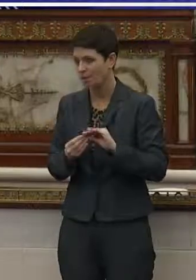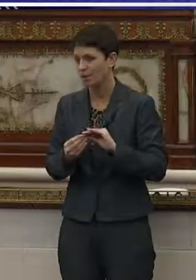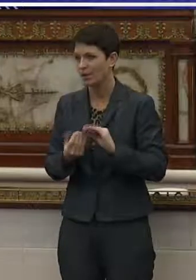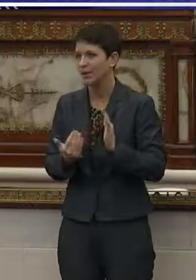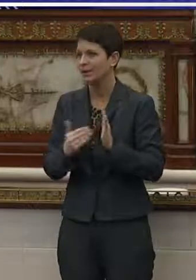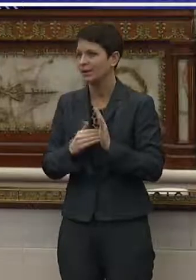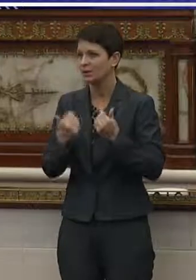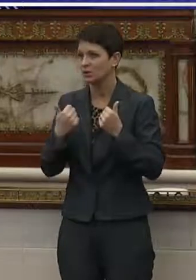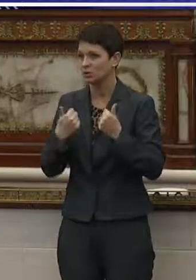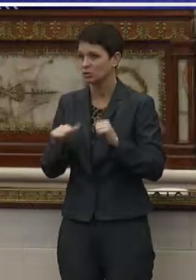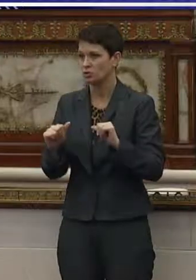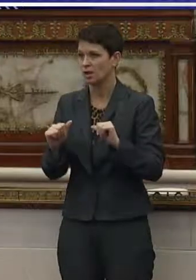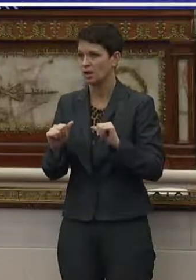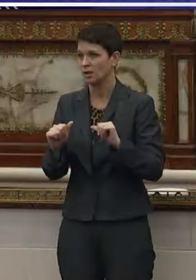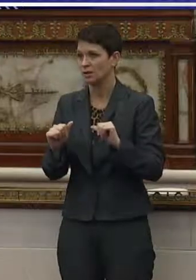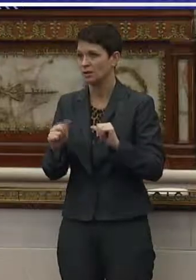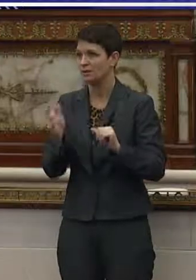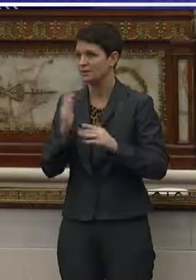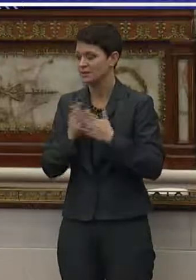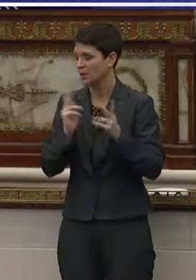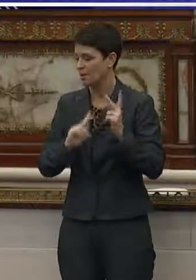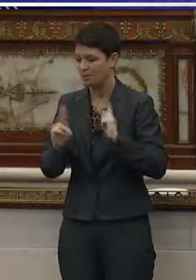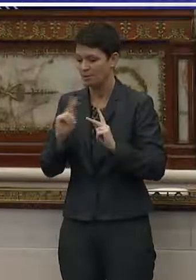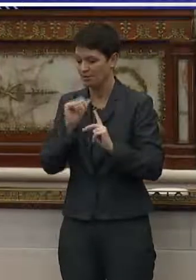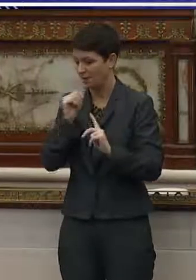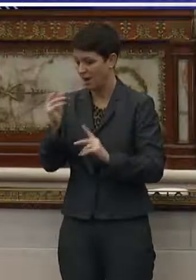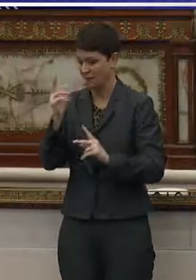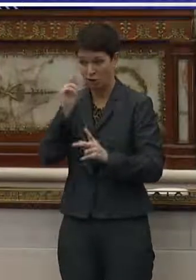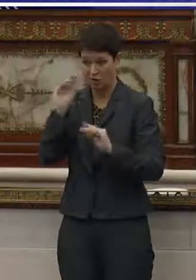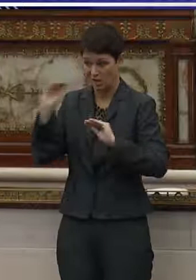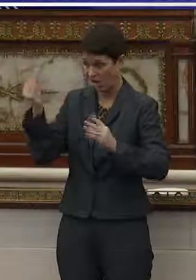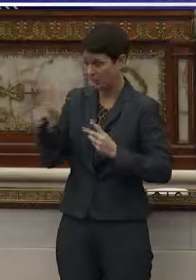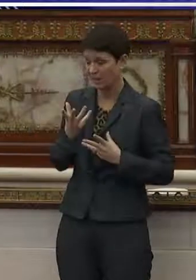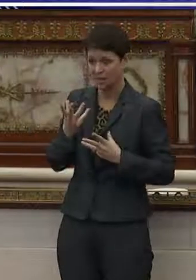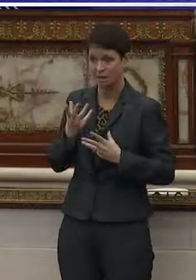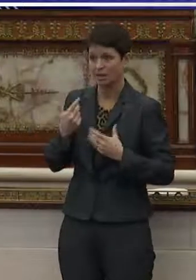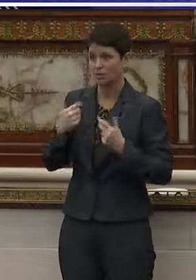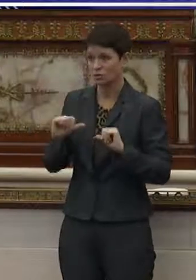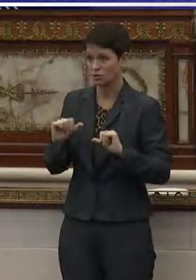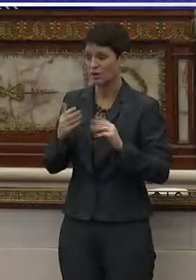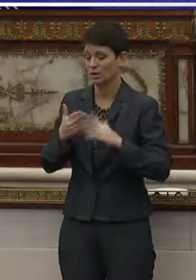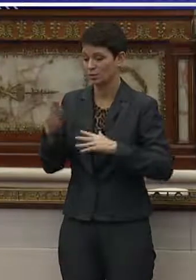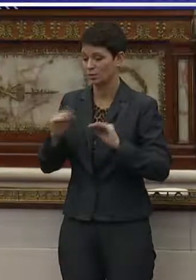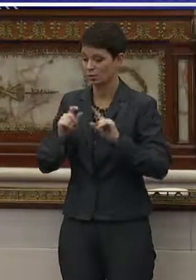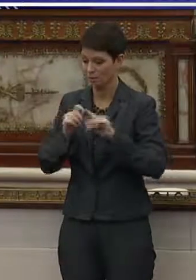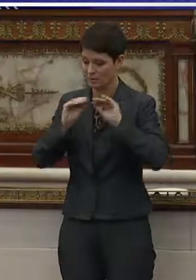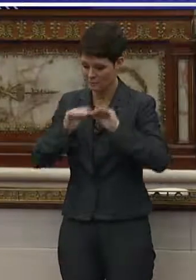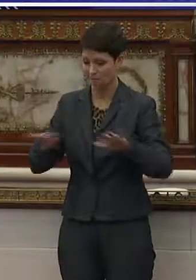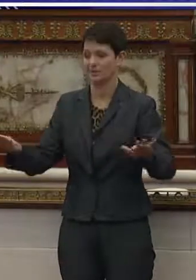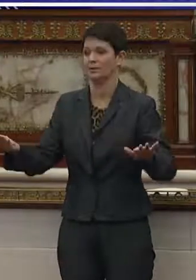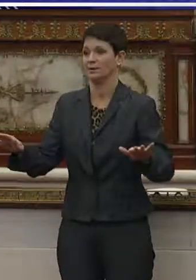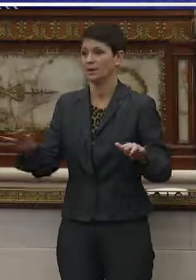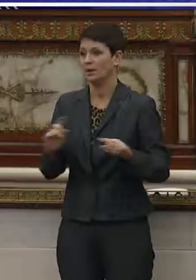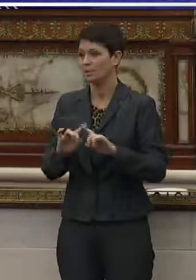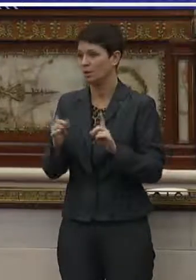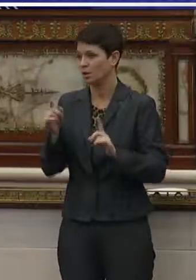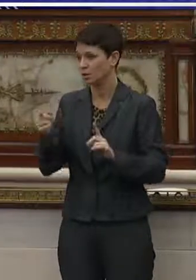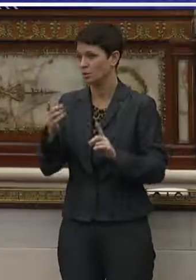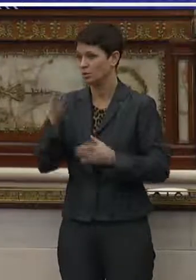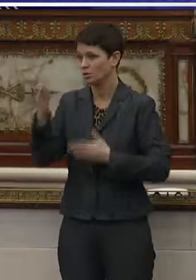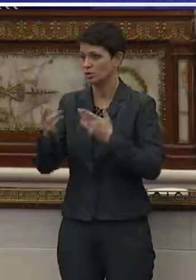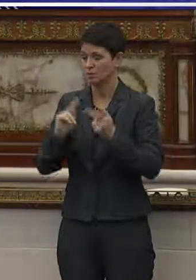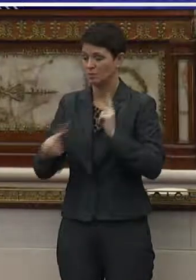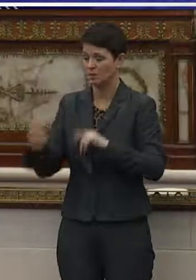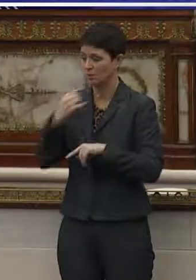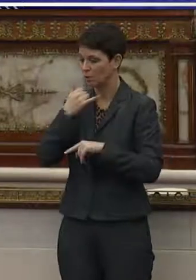Again, just trying to some people have not been communicated at all as you're trying to do this spreading out. And so, or are you just suggesting people